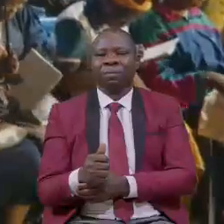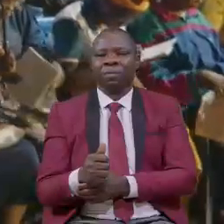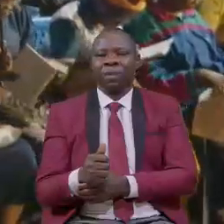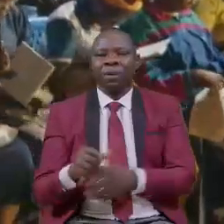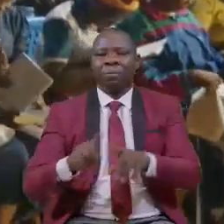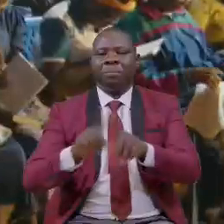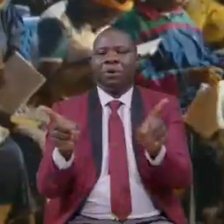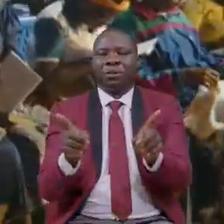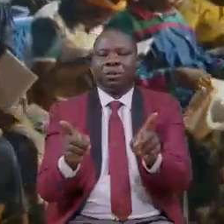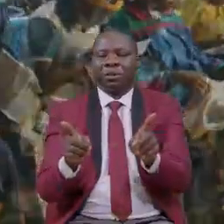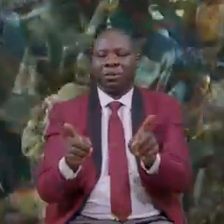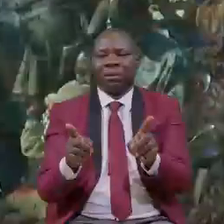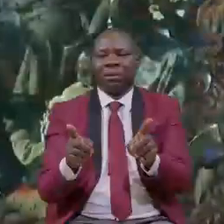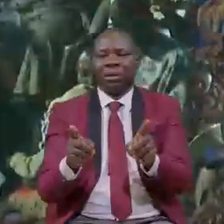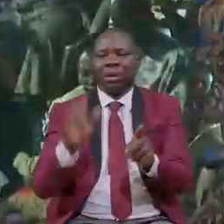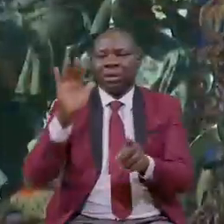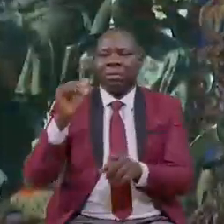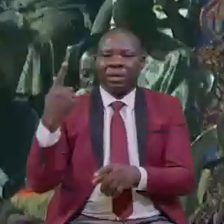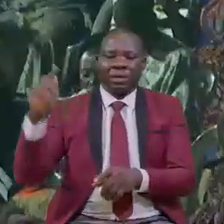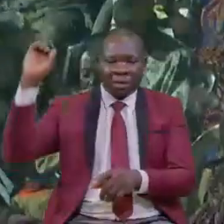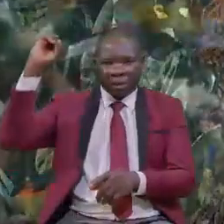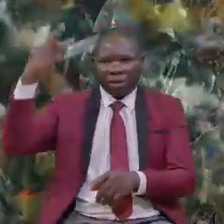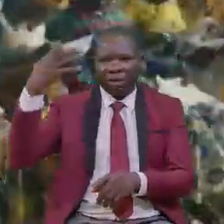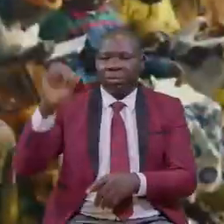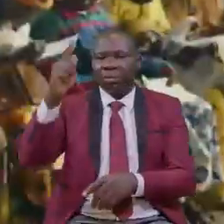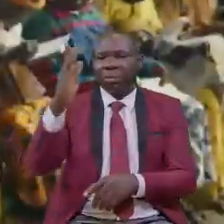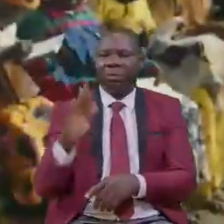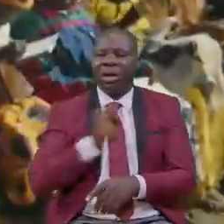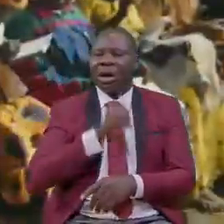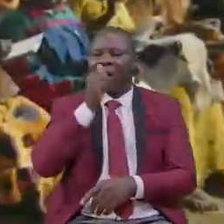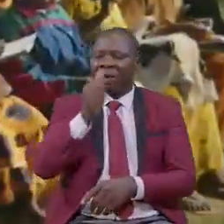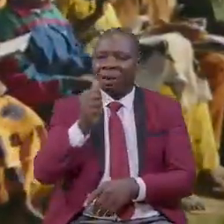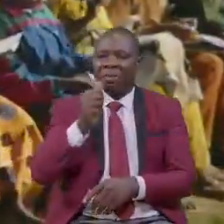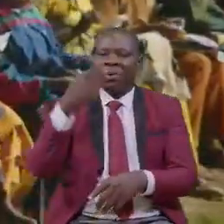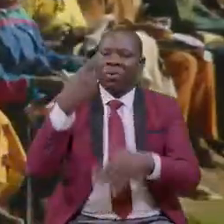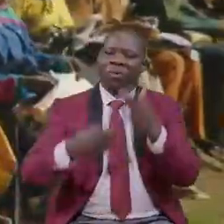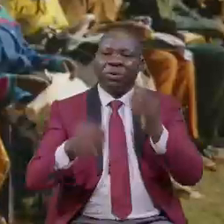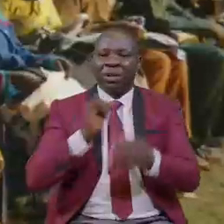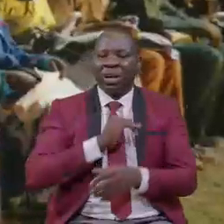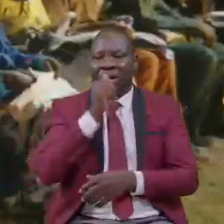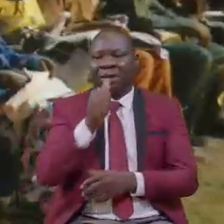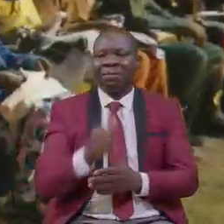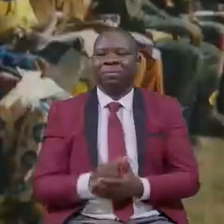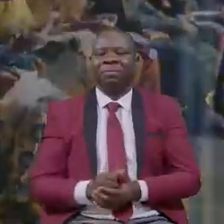But by the grace of God, I am what I am.